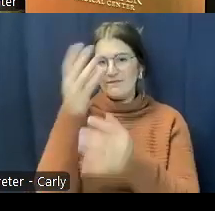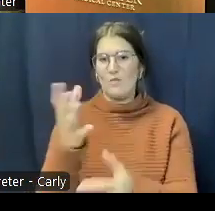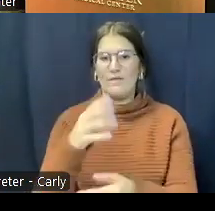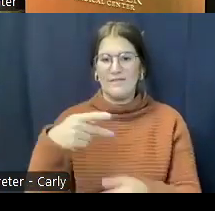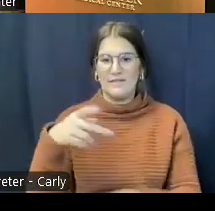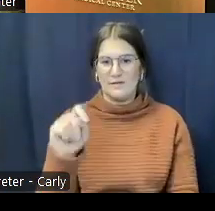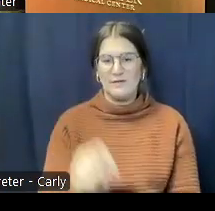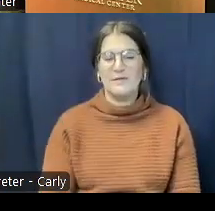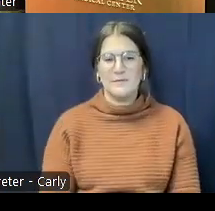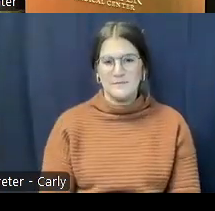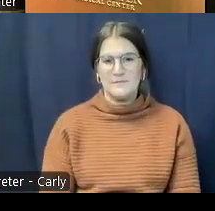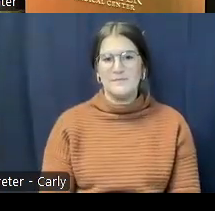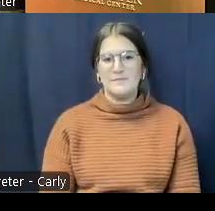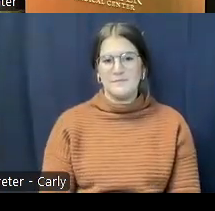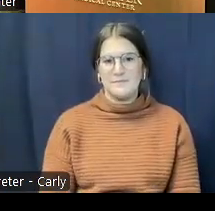therapy